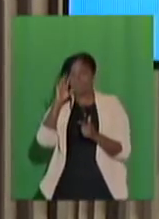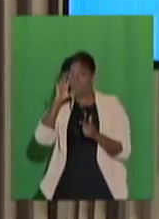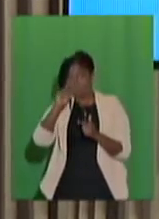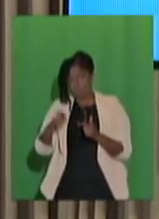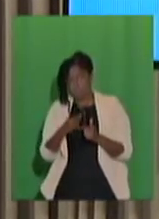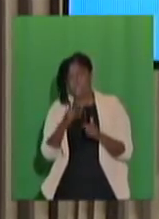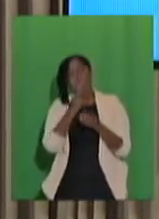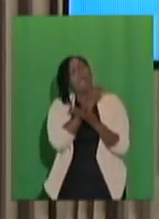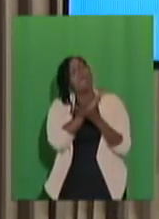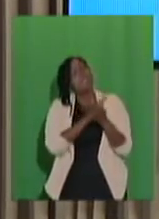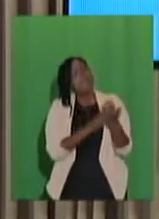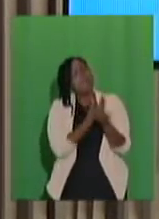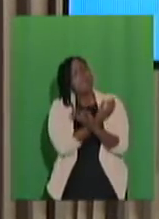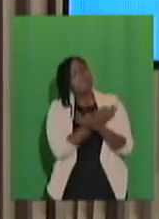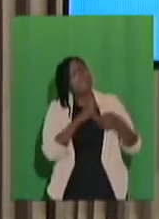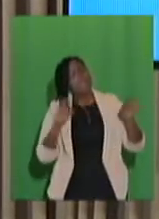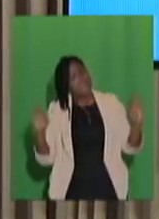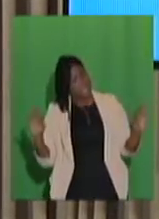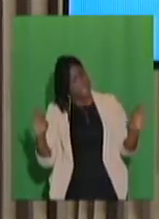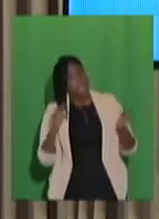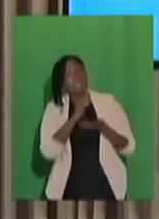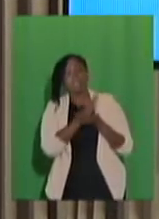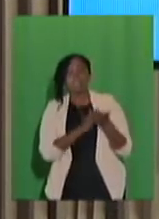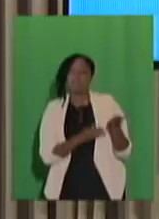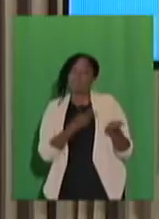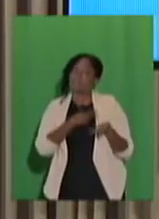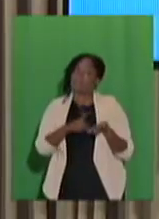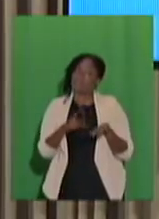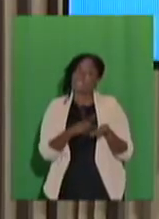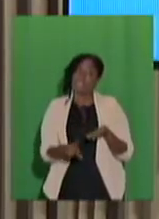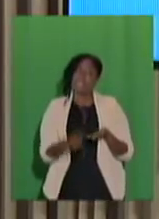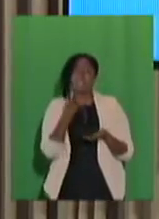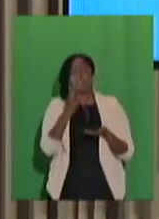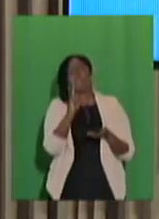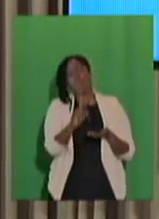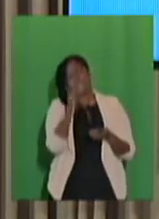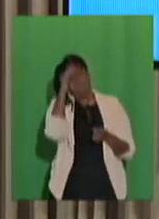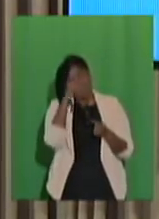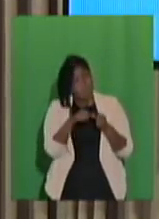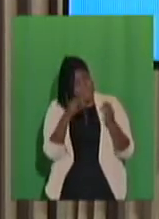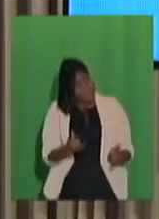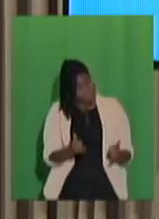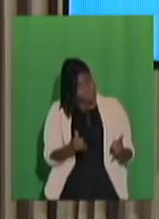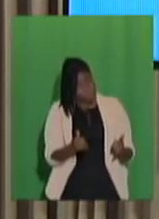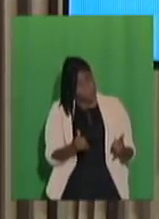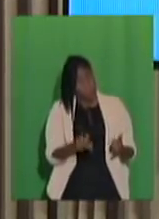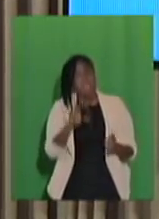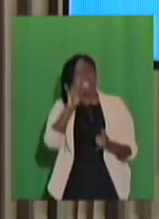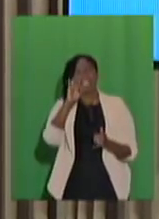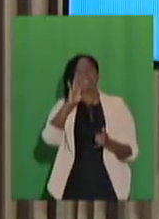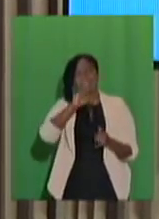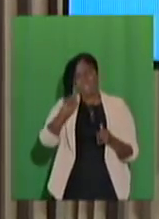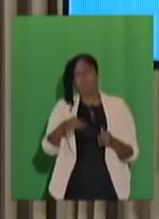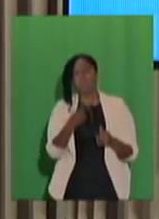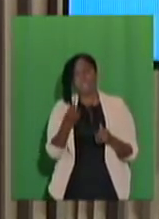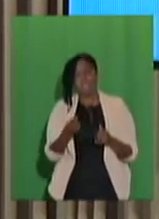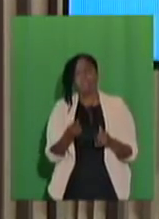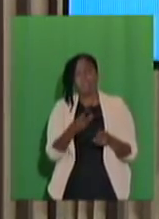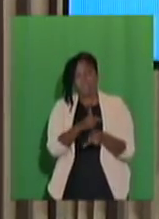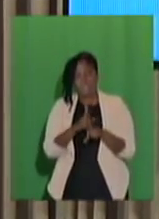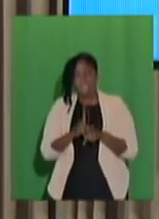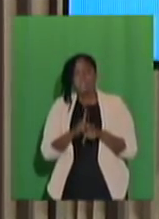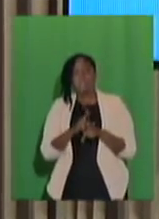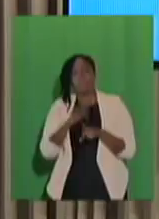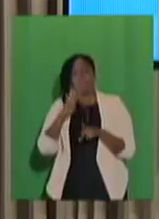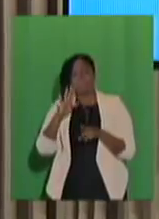have to pay. And that's the only exact figure I have off the top of my head right now. And the chief medical officer could deal with the issue